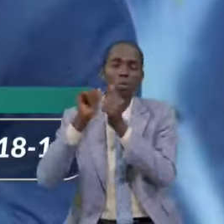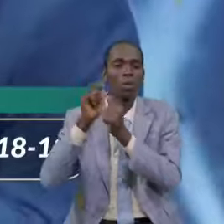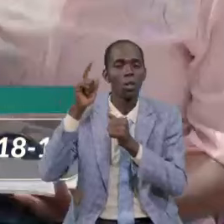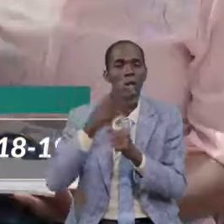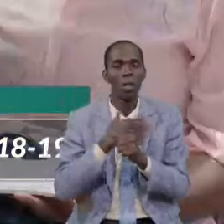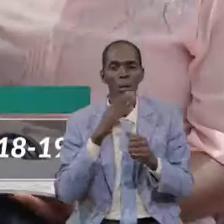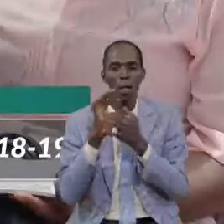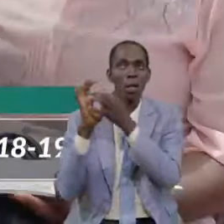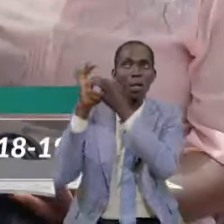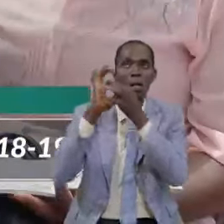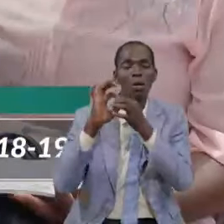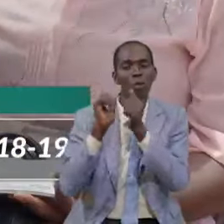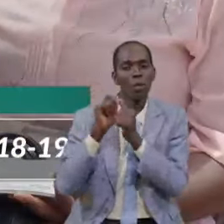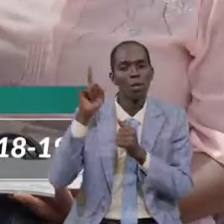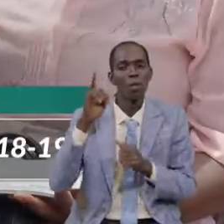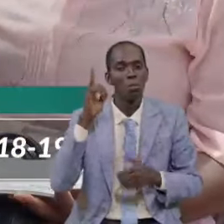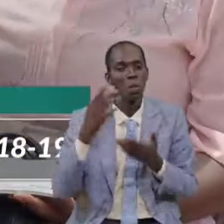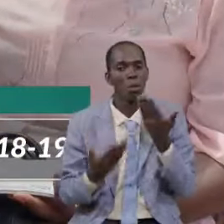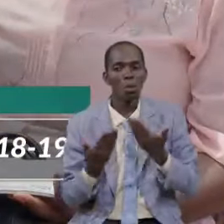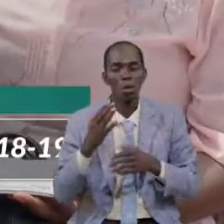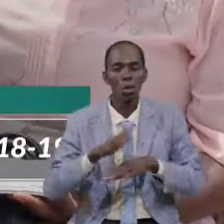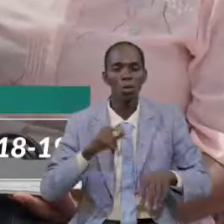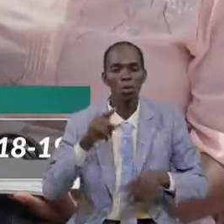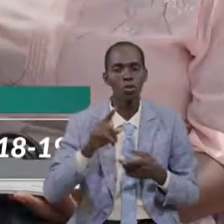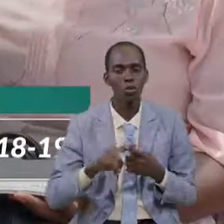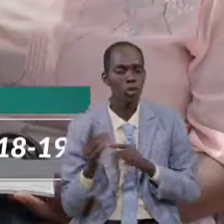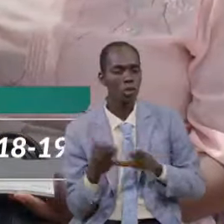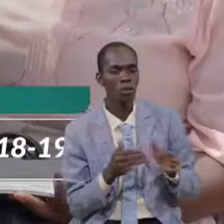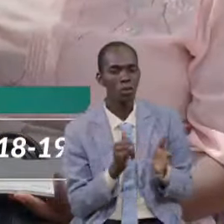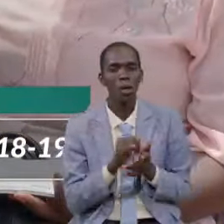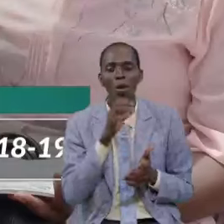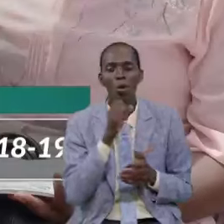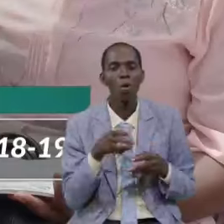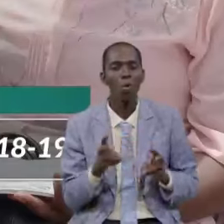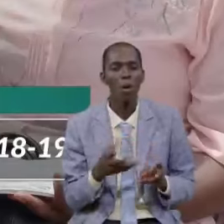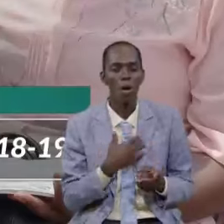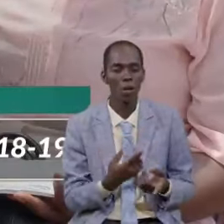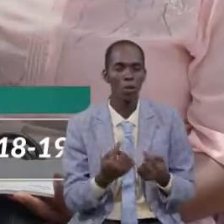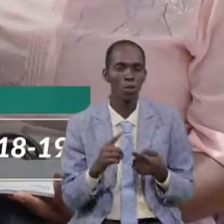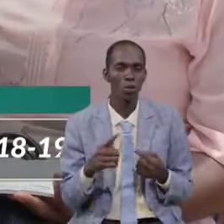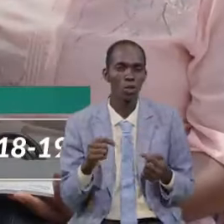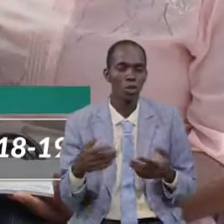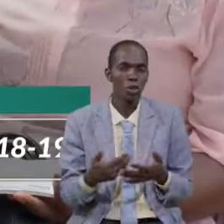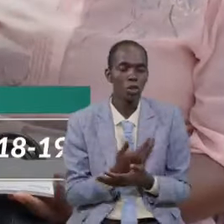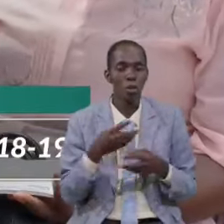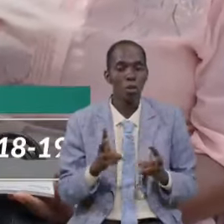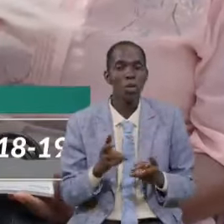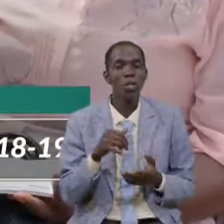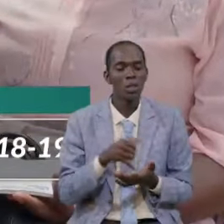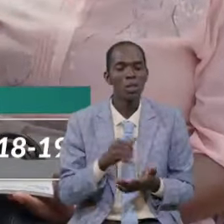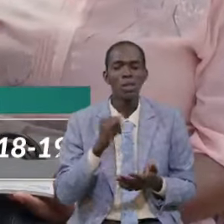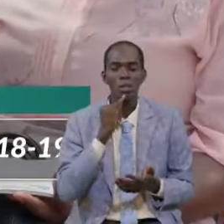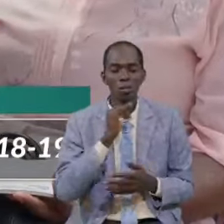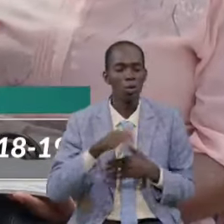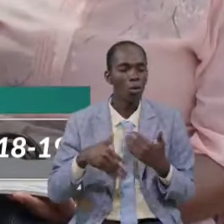leave that old path and come to the new path. Is God's invitation. I